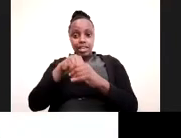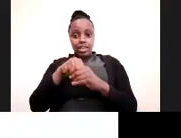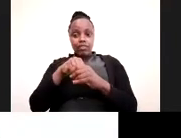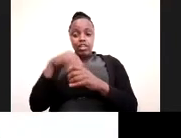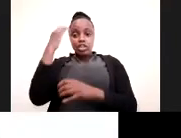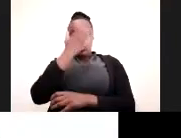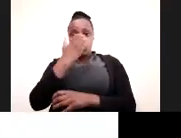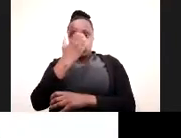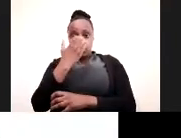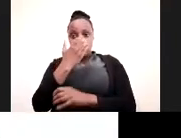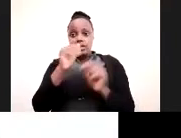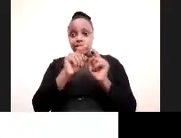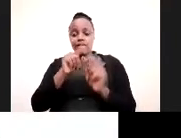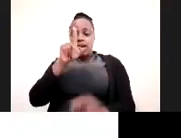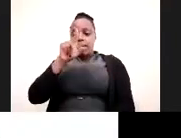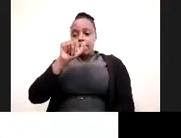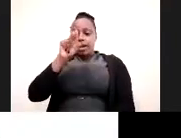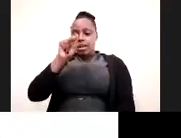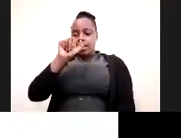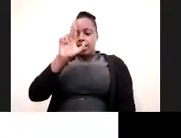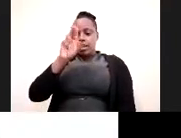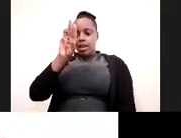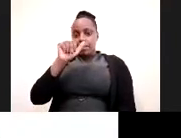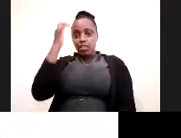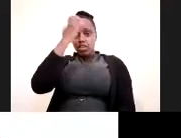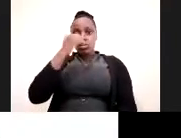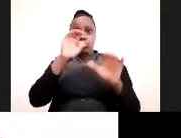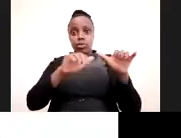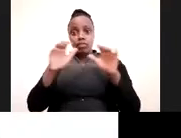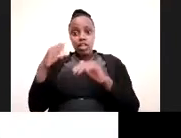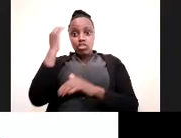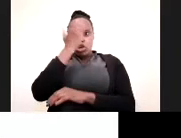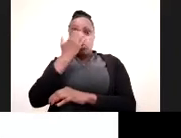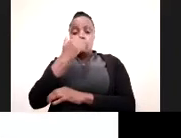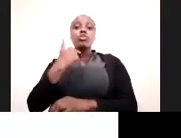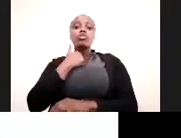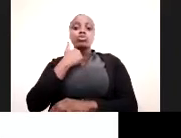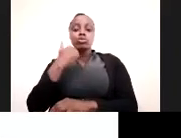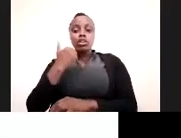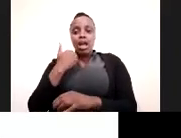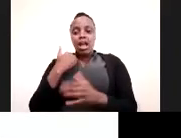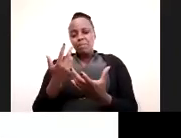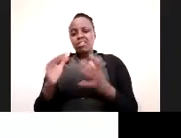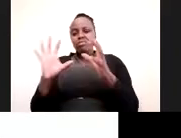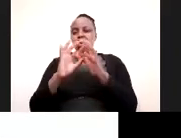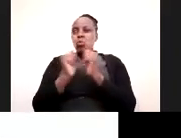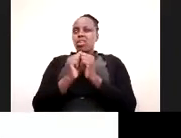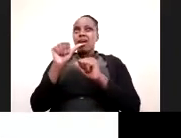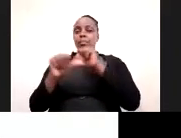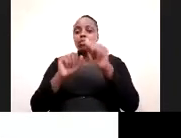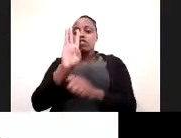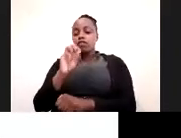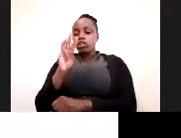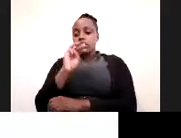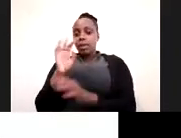in the panorama of European agriculture. The European Union accounts for almost 14 million hectares